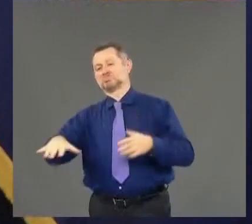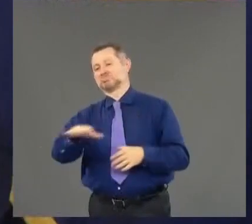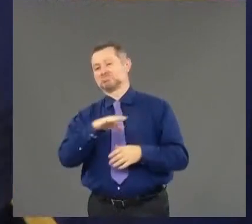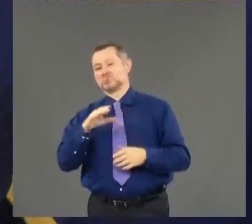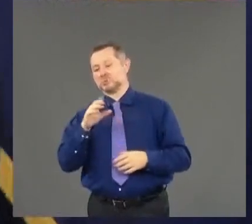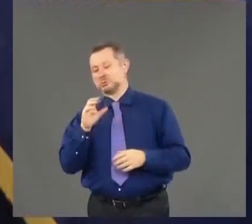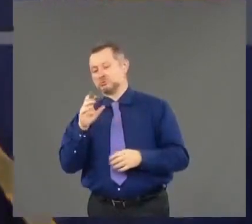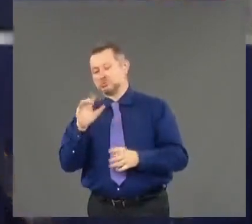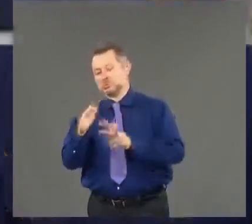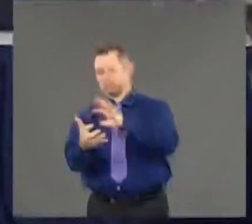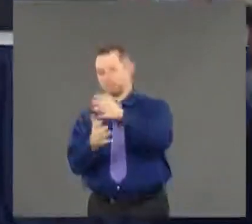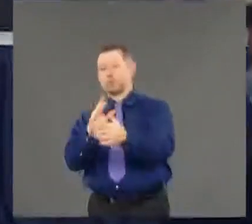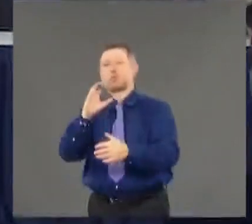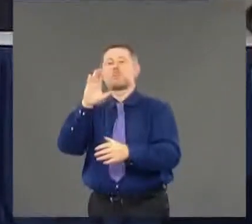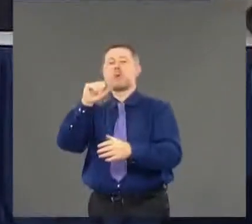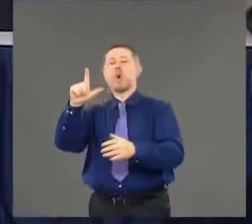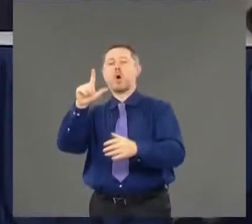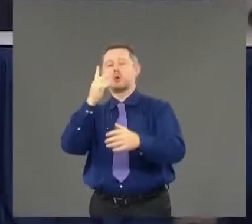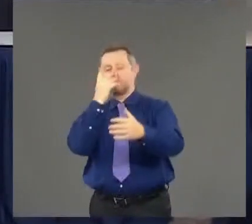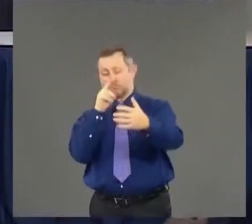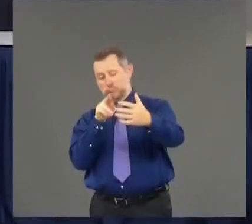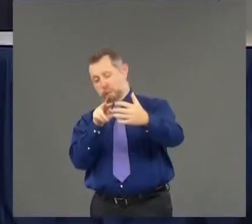Prayer works. Thank you, guys.